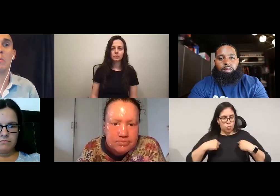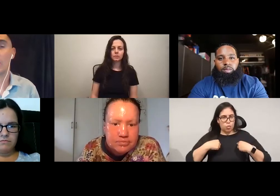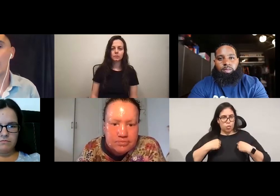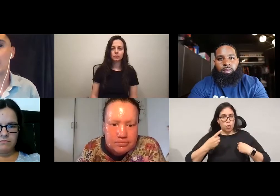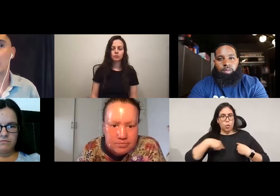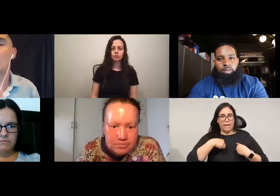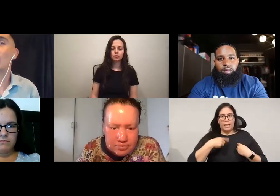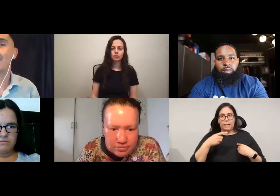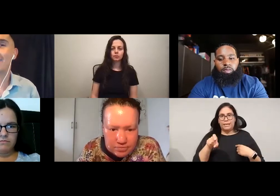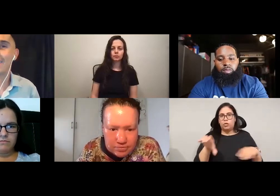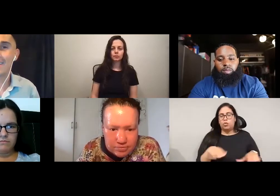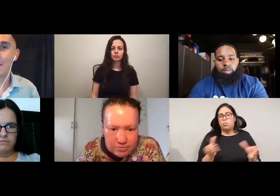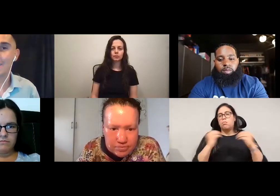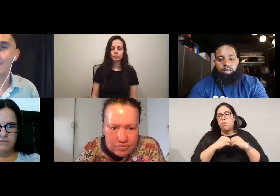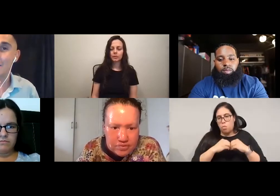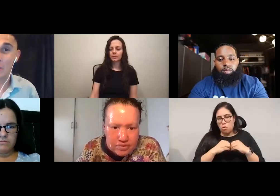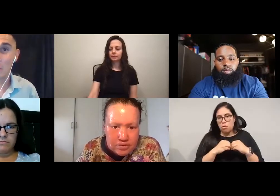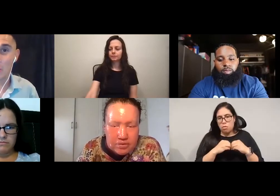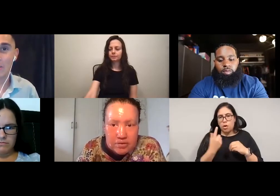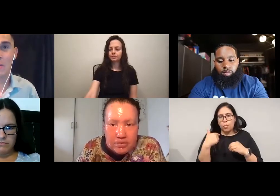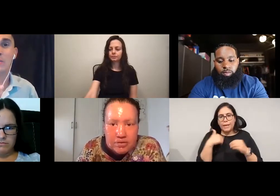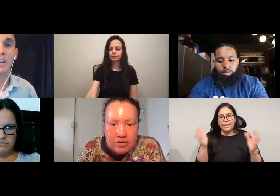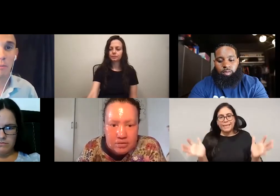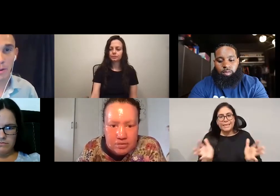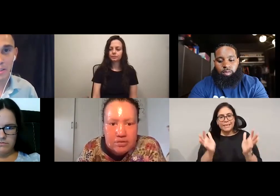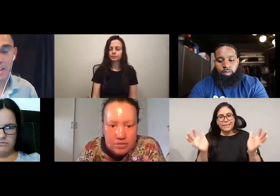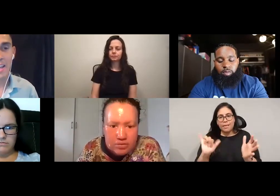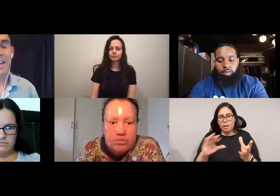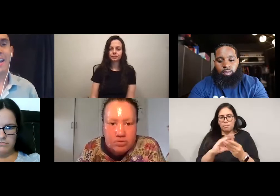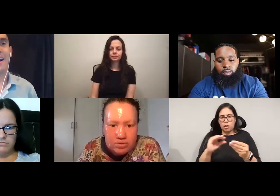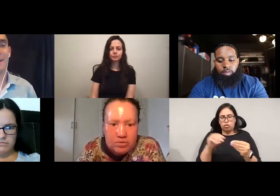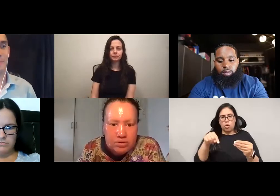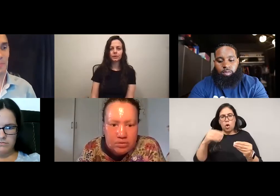do more of, is promoting the message of know your worth, know your self-worth.